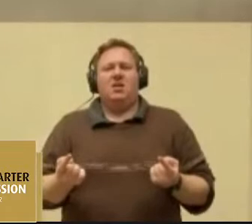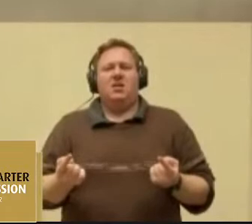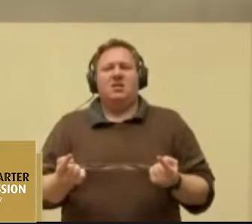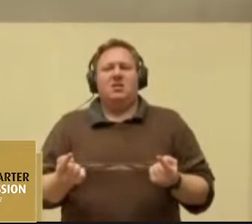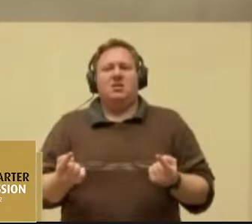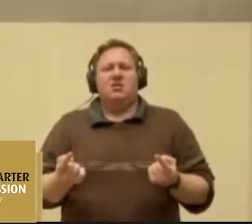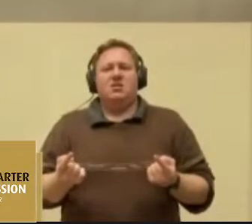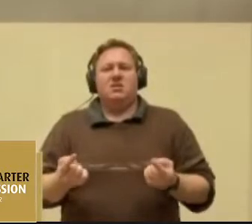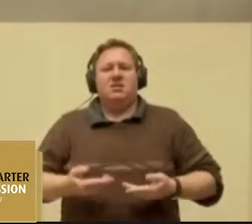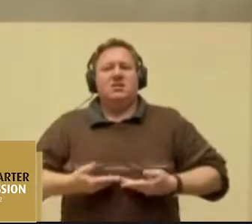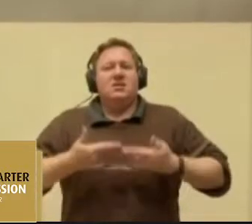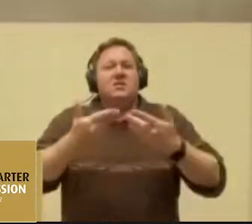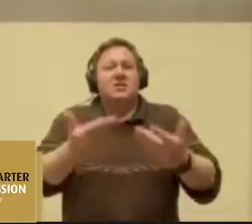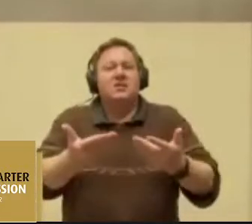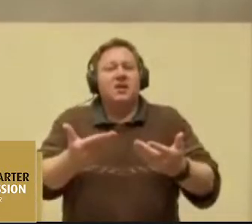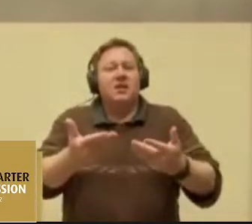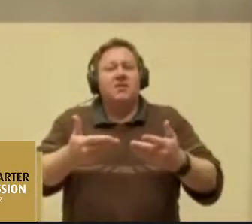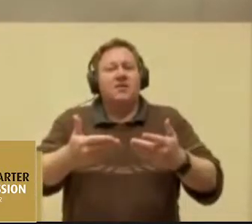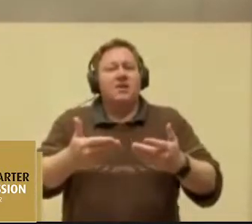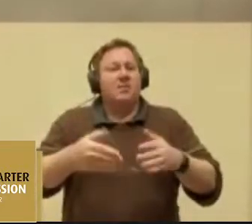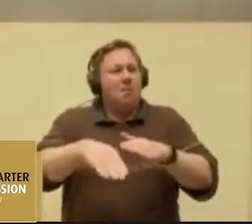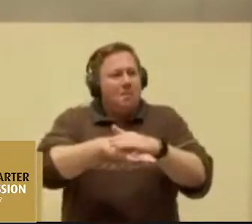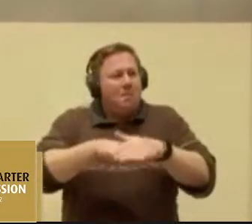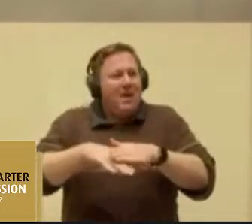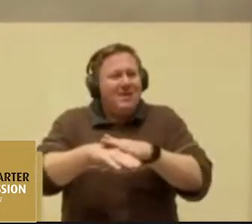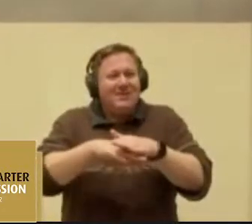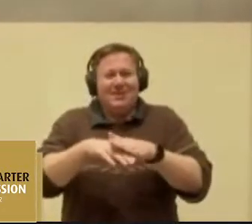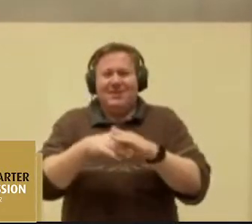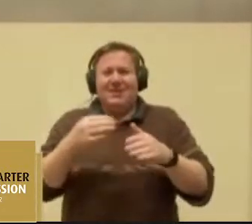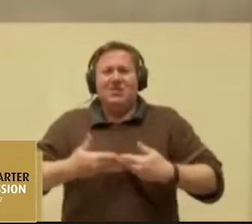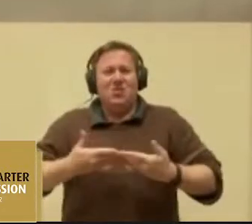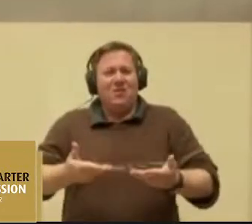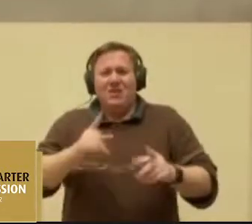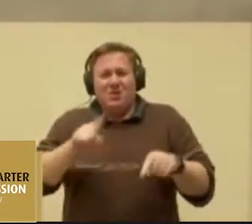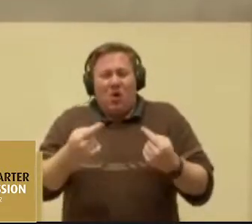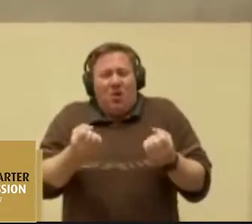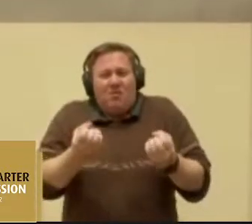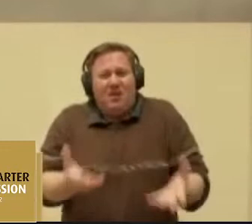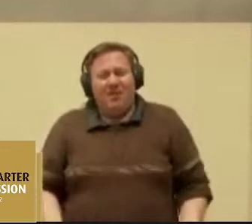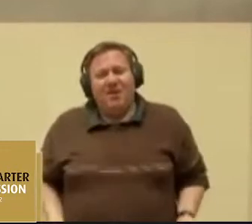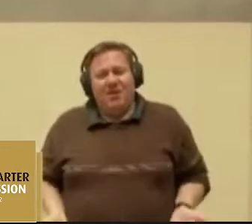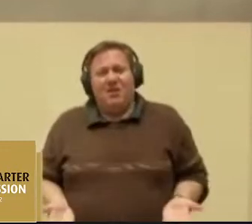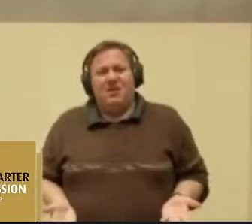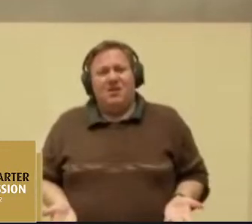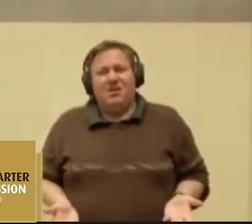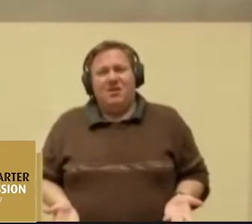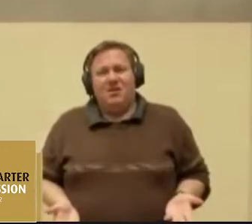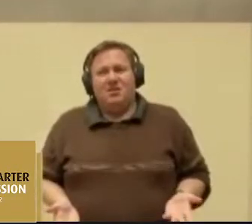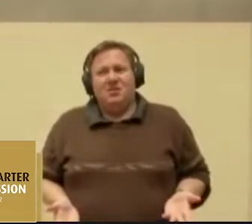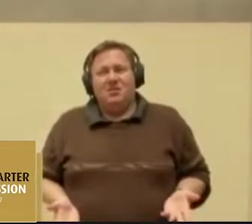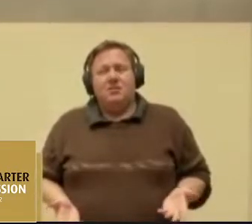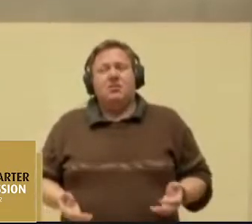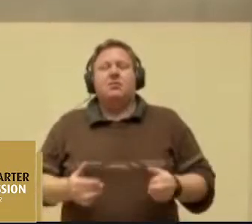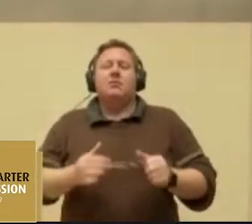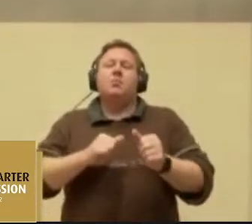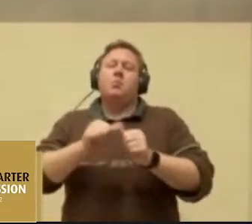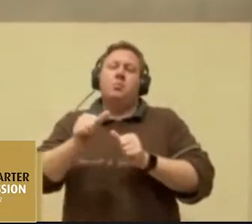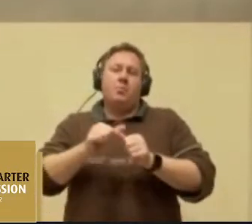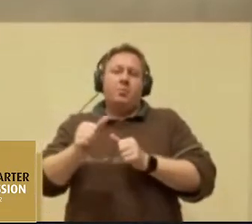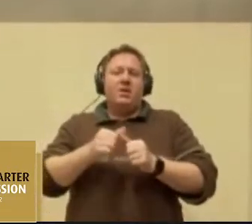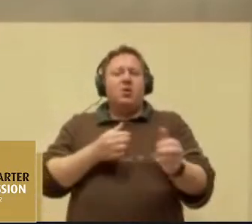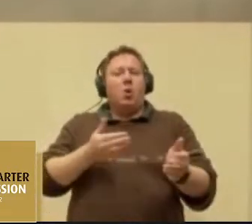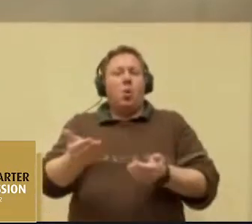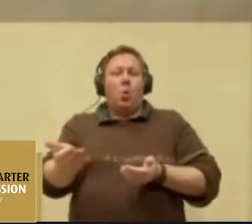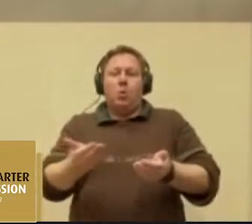deliver such a basic such a basic service and i think if we have a better coordination of our service